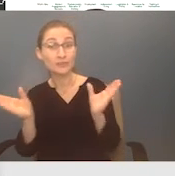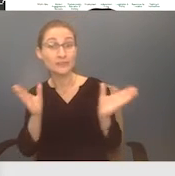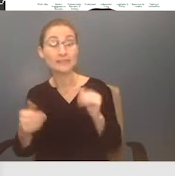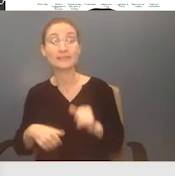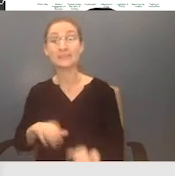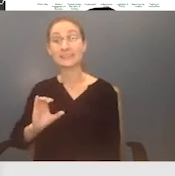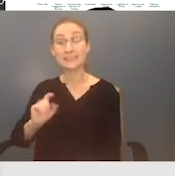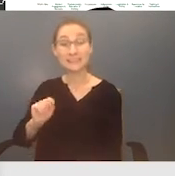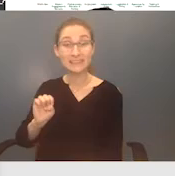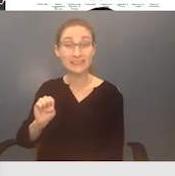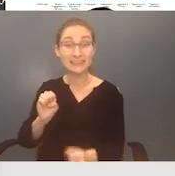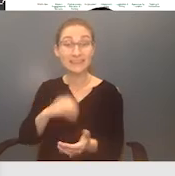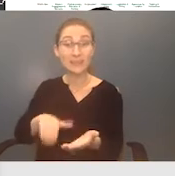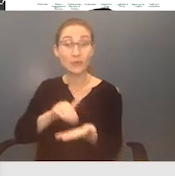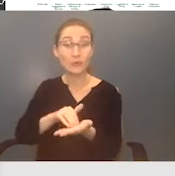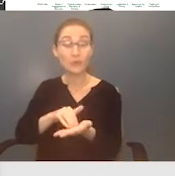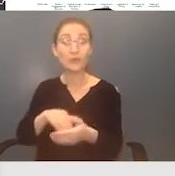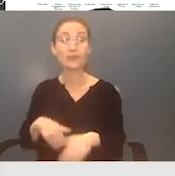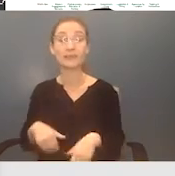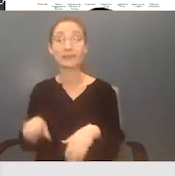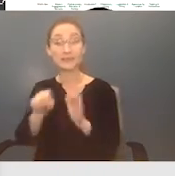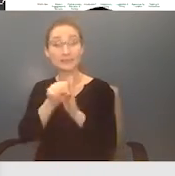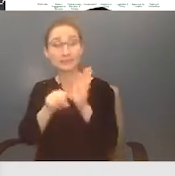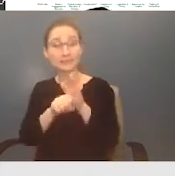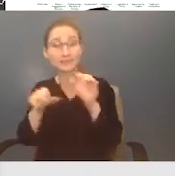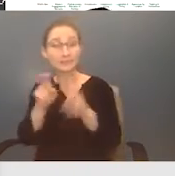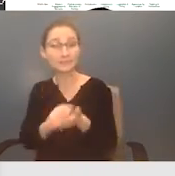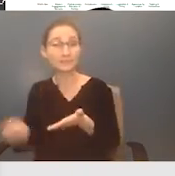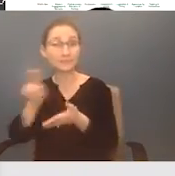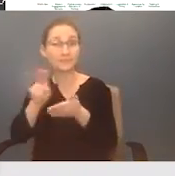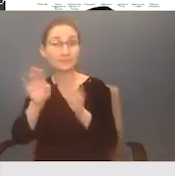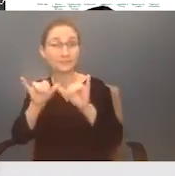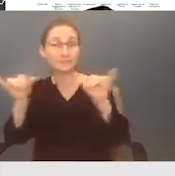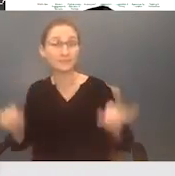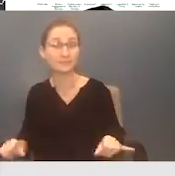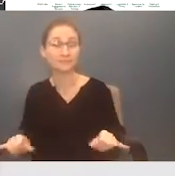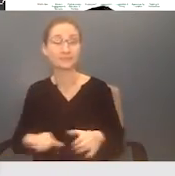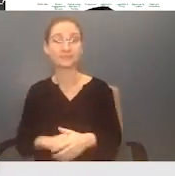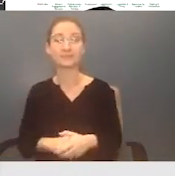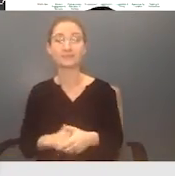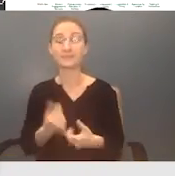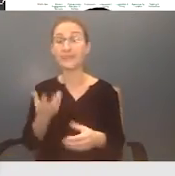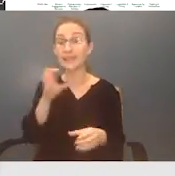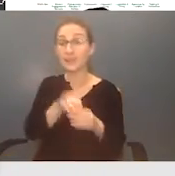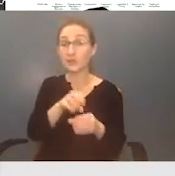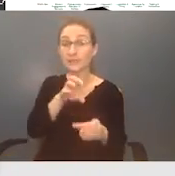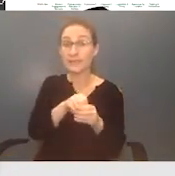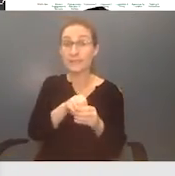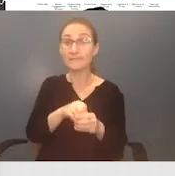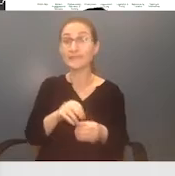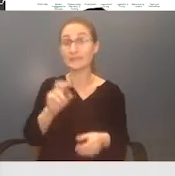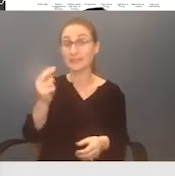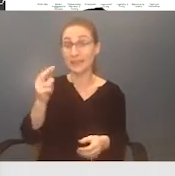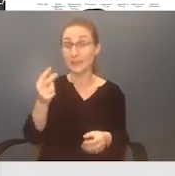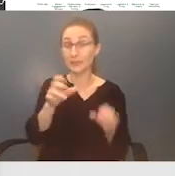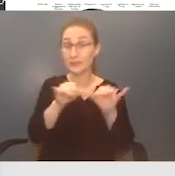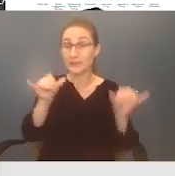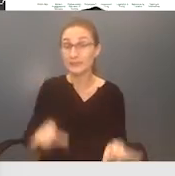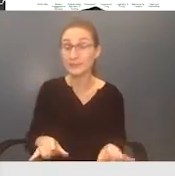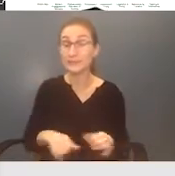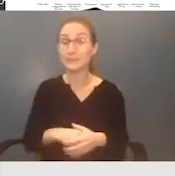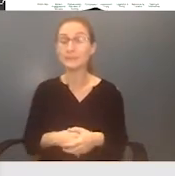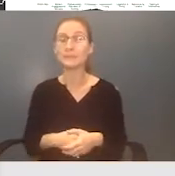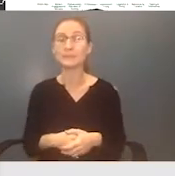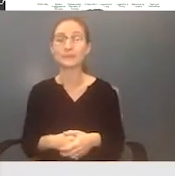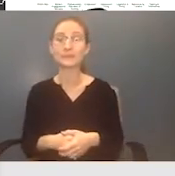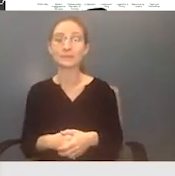and universities, CTE centers, state university system, the inclusive post-secondary programs we talked about for